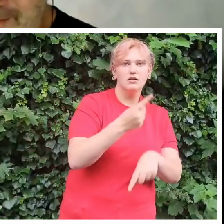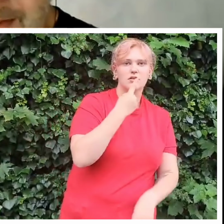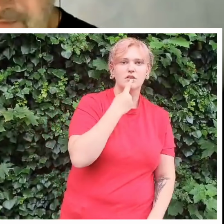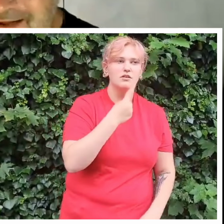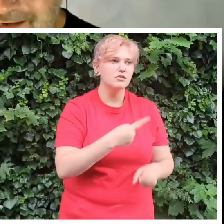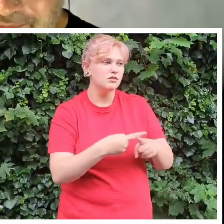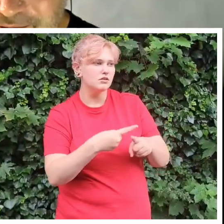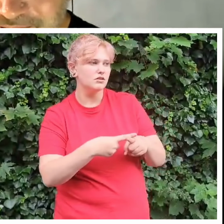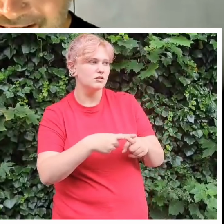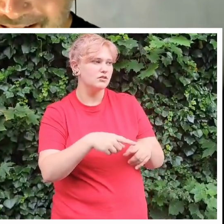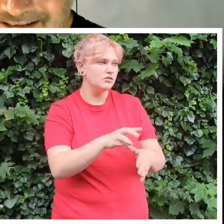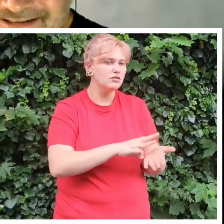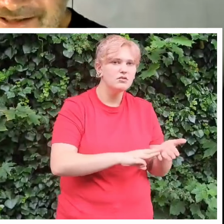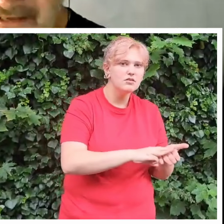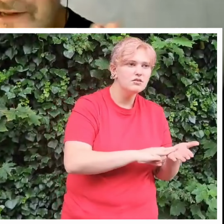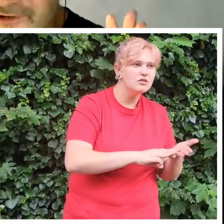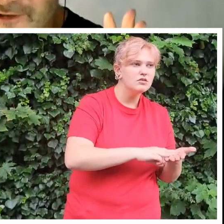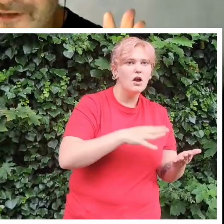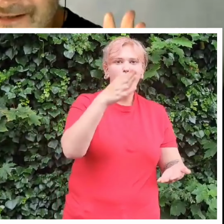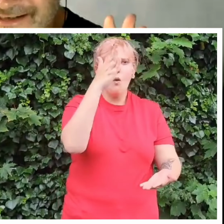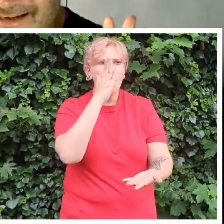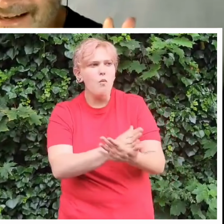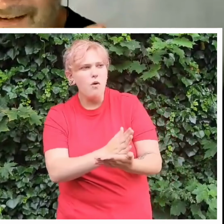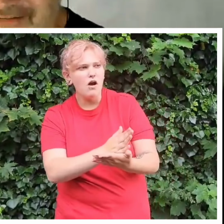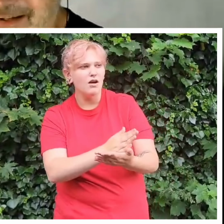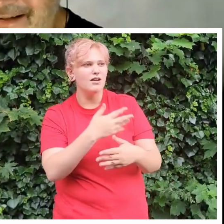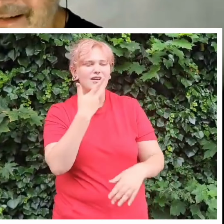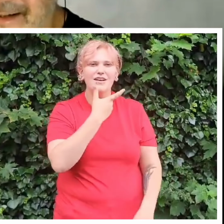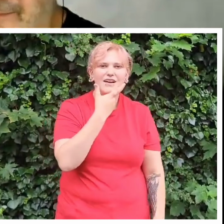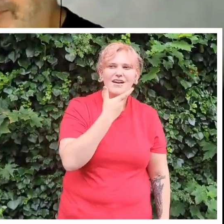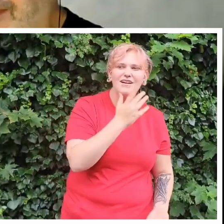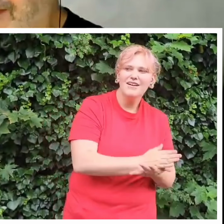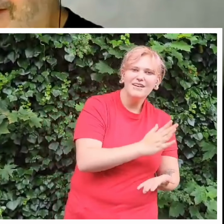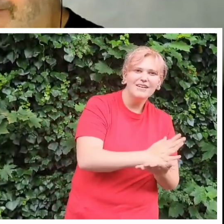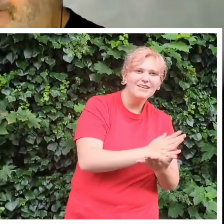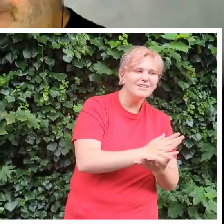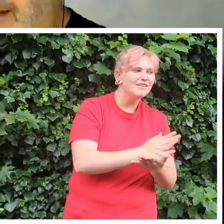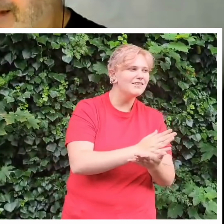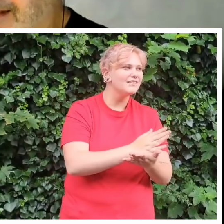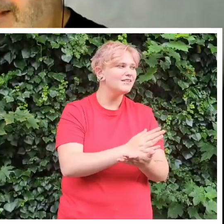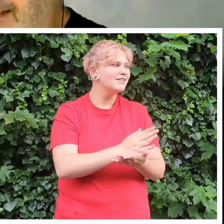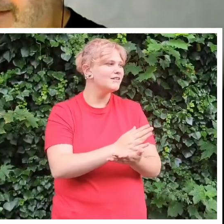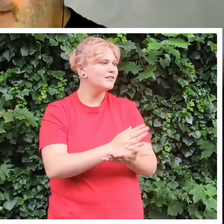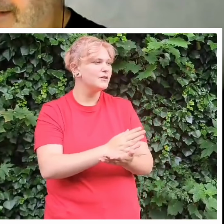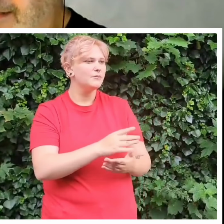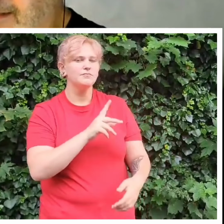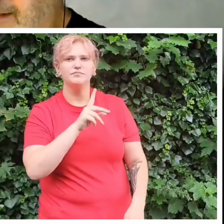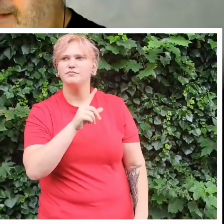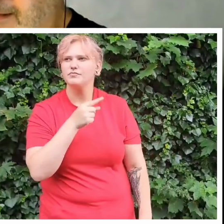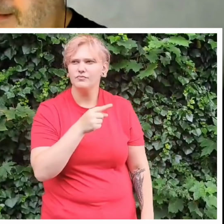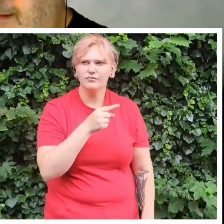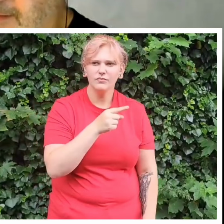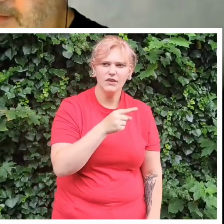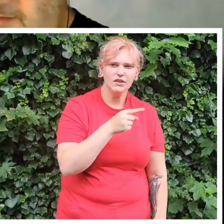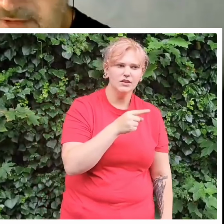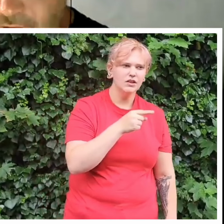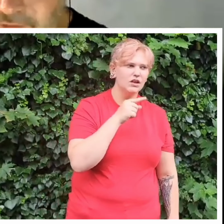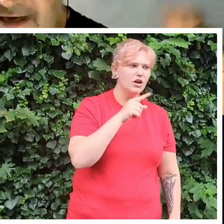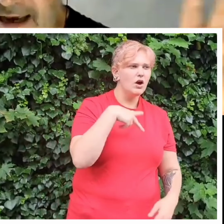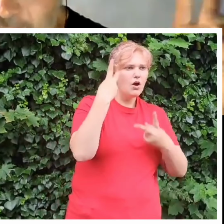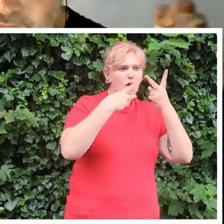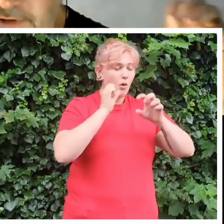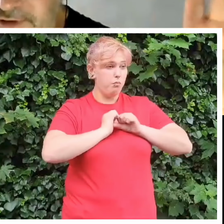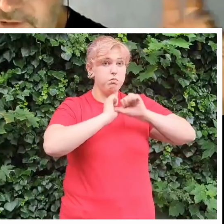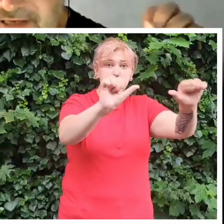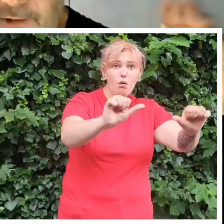a little bit about that in a moment, the significance, okay? Yeah. But yeah. it's the